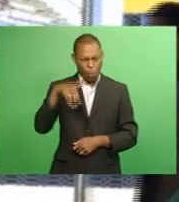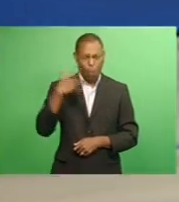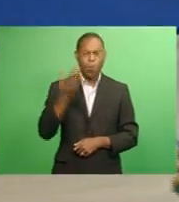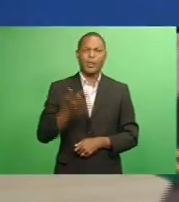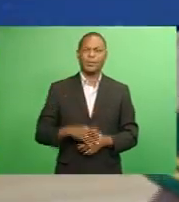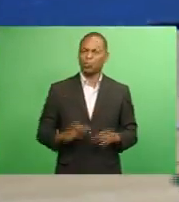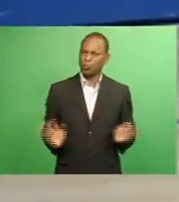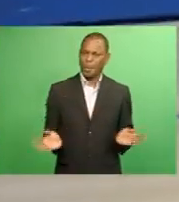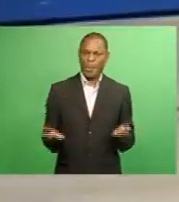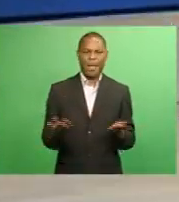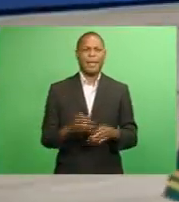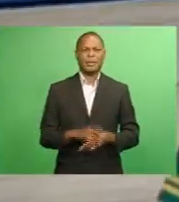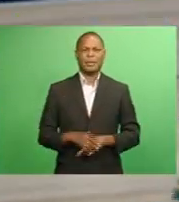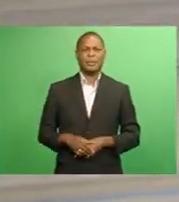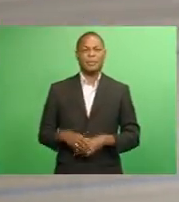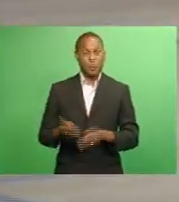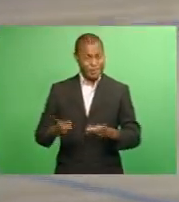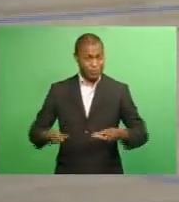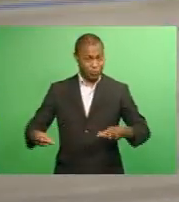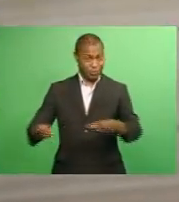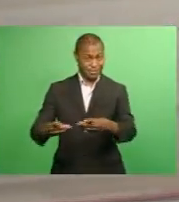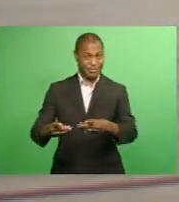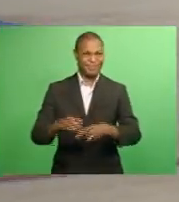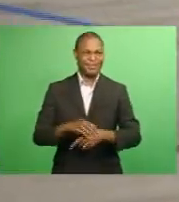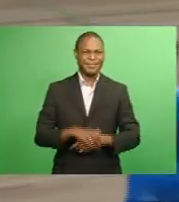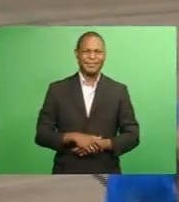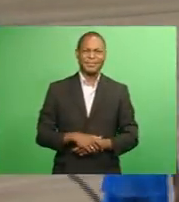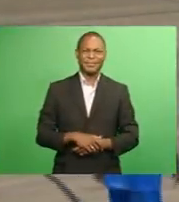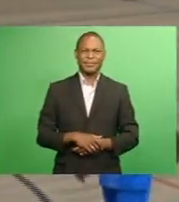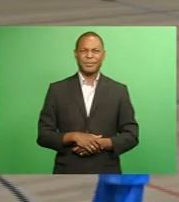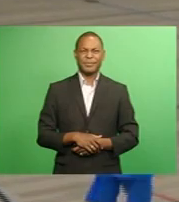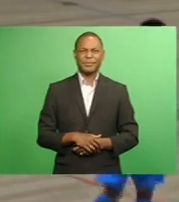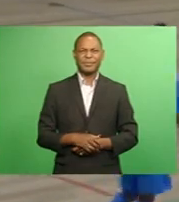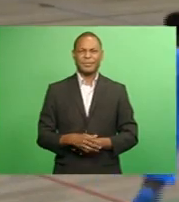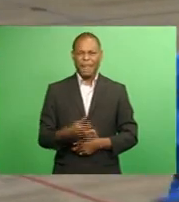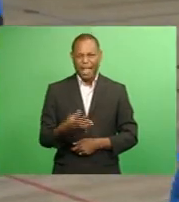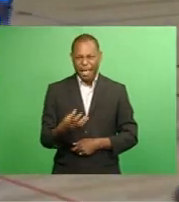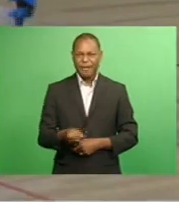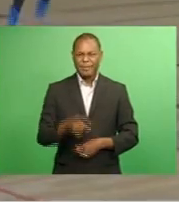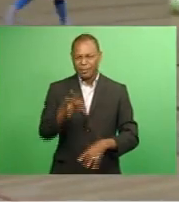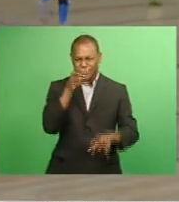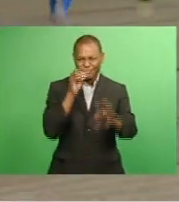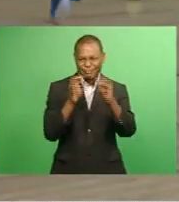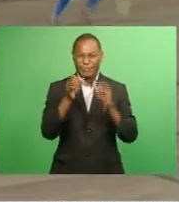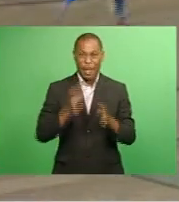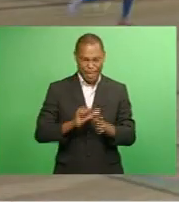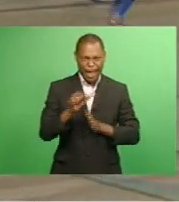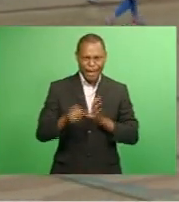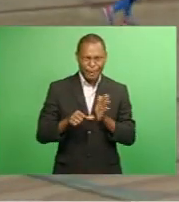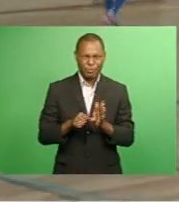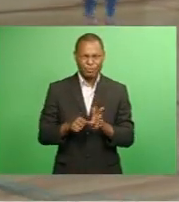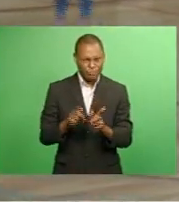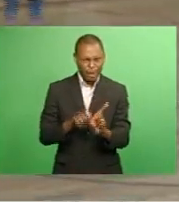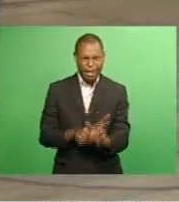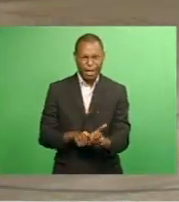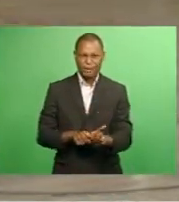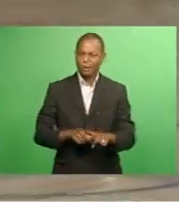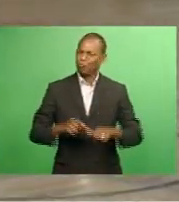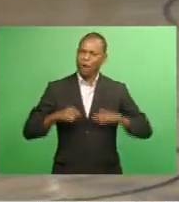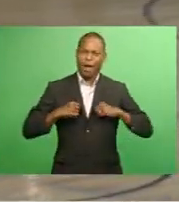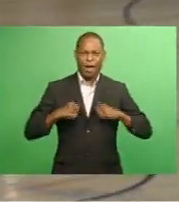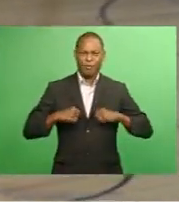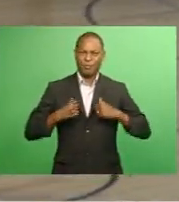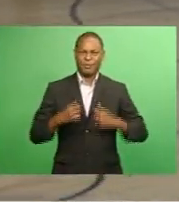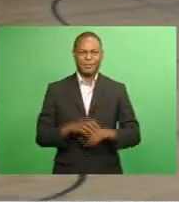play for the district, and they always give me opportunity at this age, and I'm so happy, I'm proud of it. Like